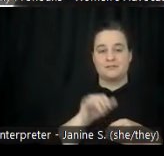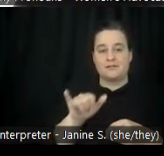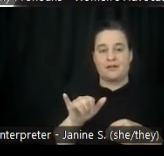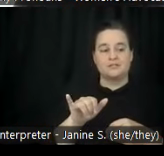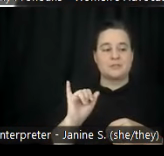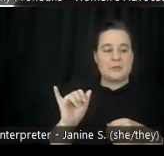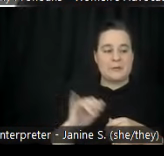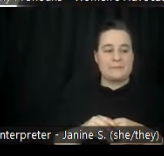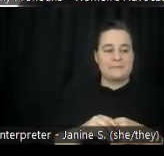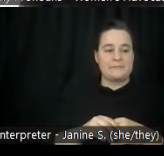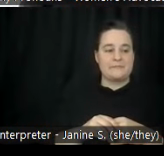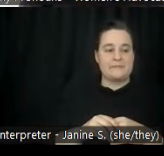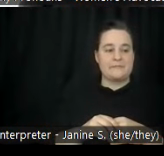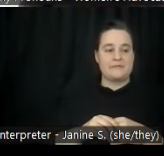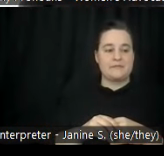them now.